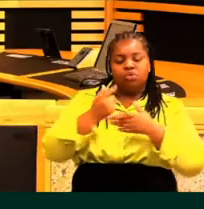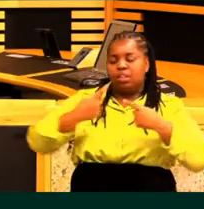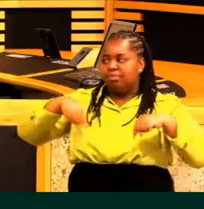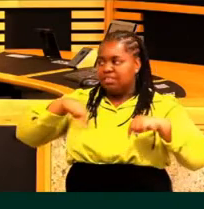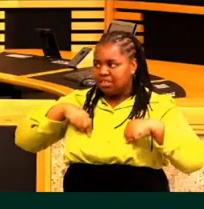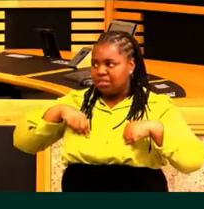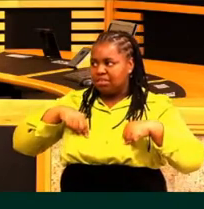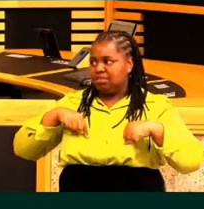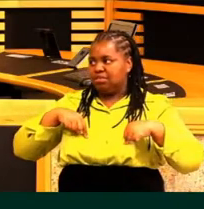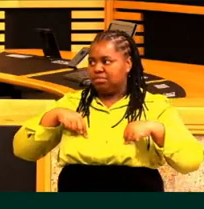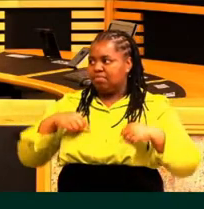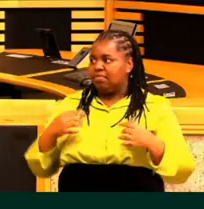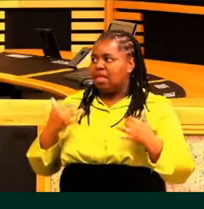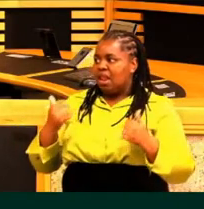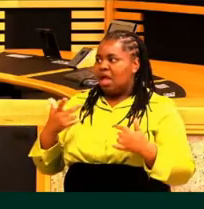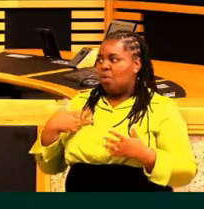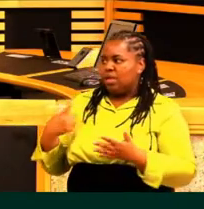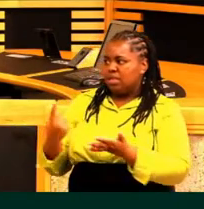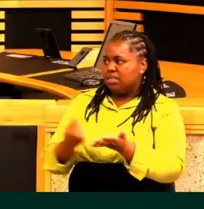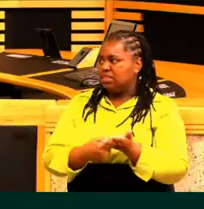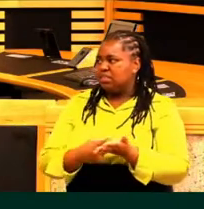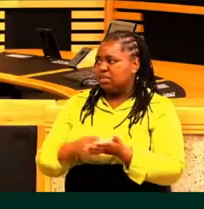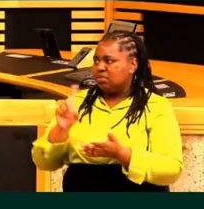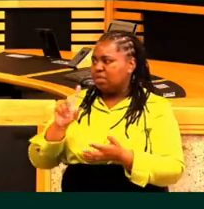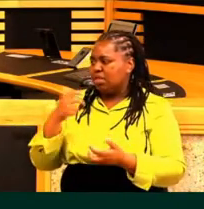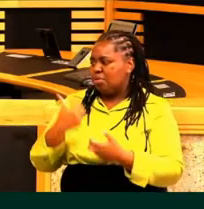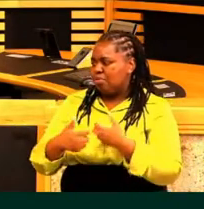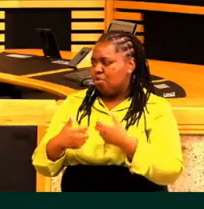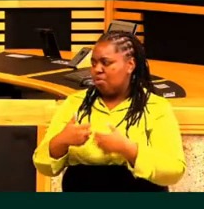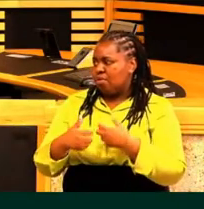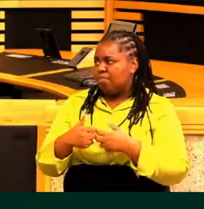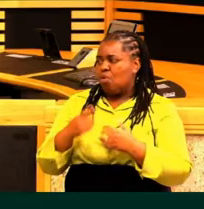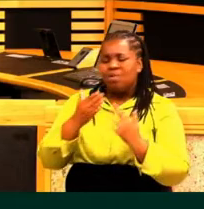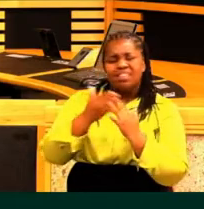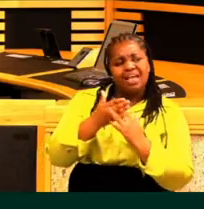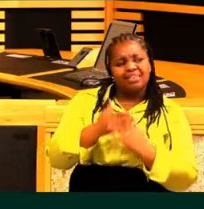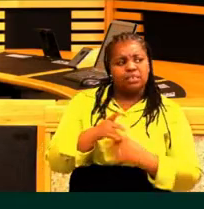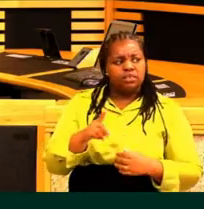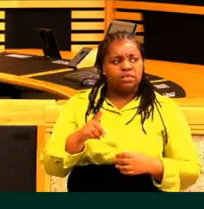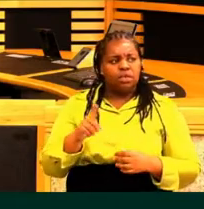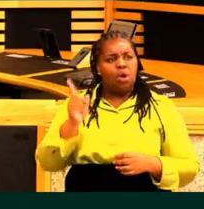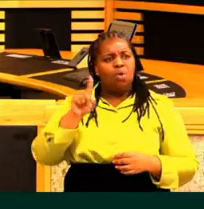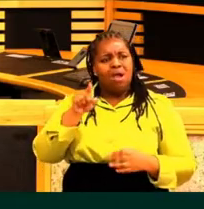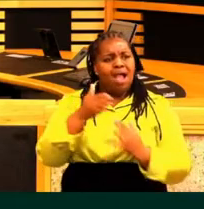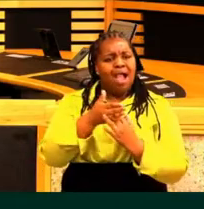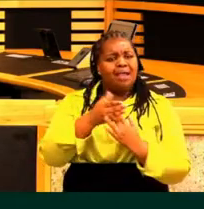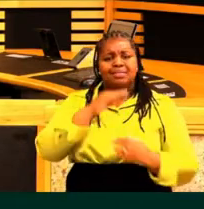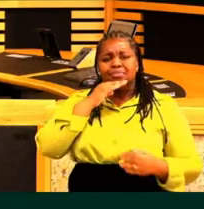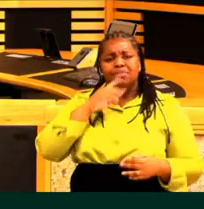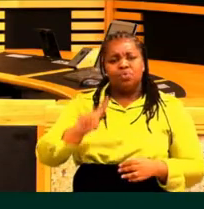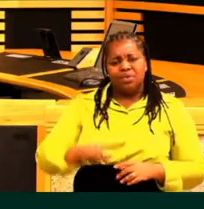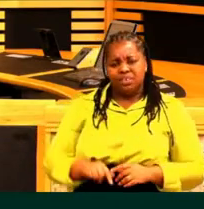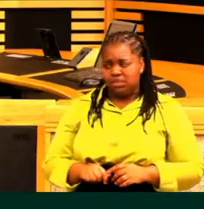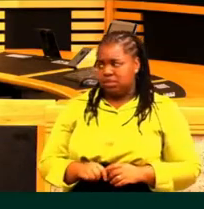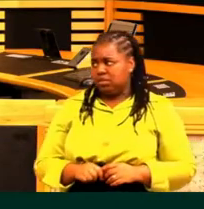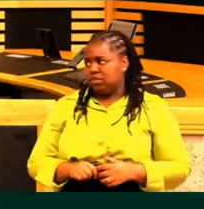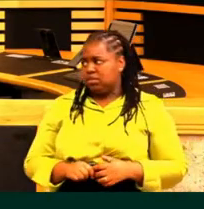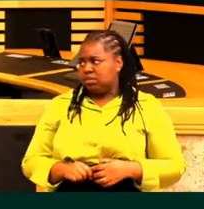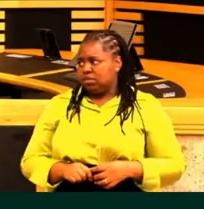so what we discussed was the problem with x's so what does excess mean